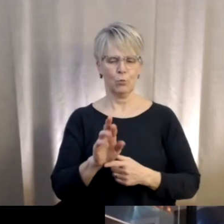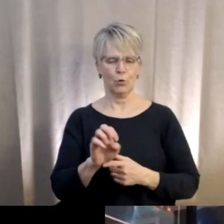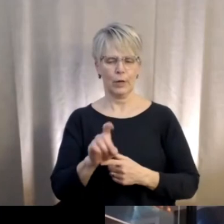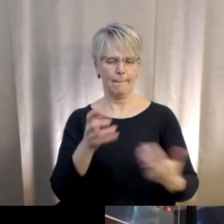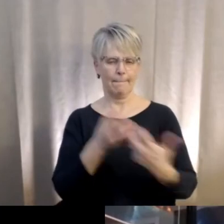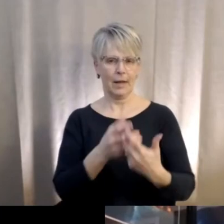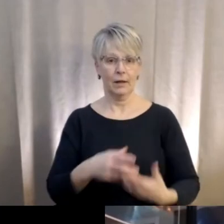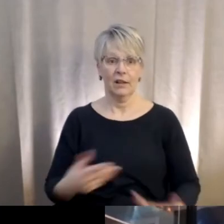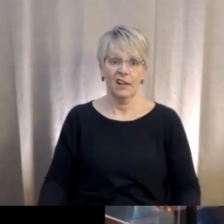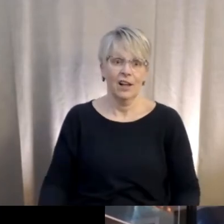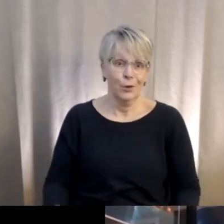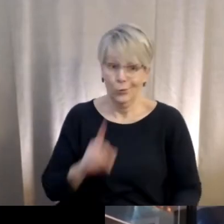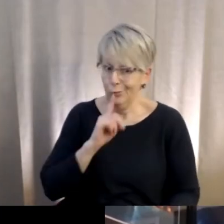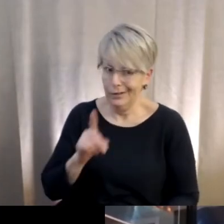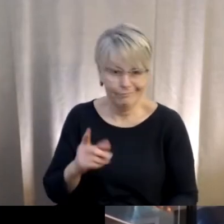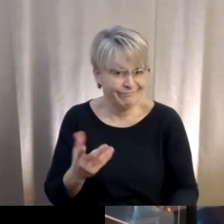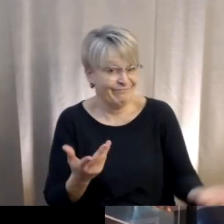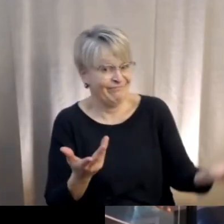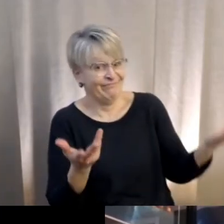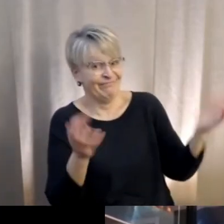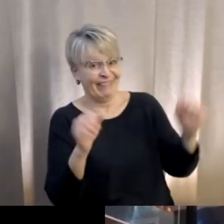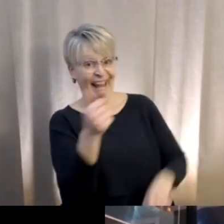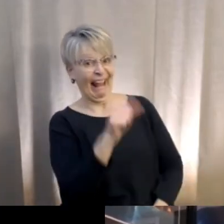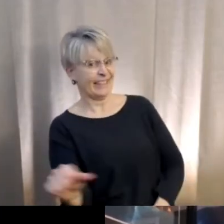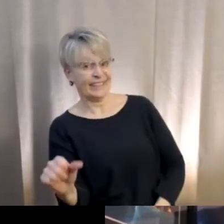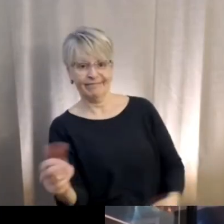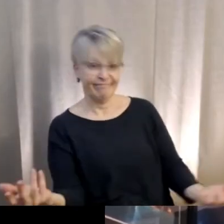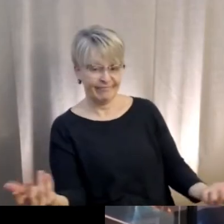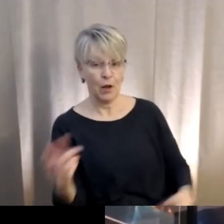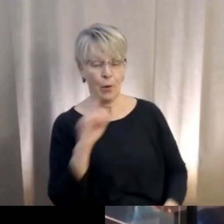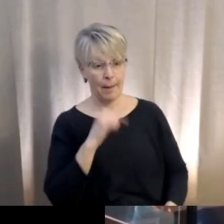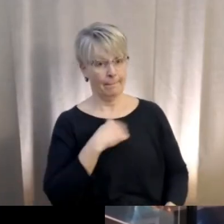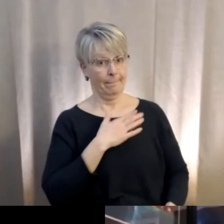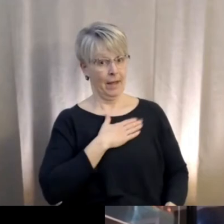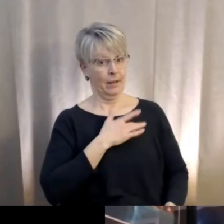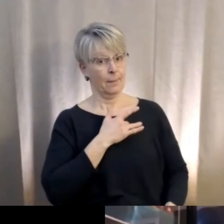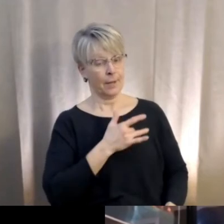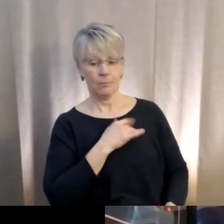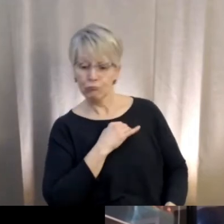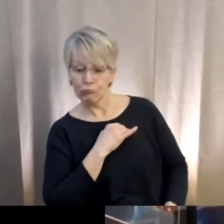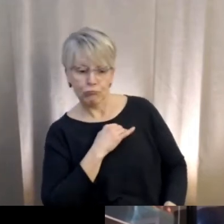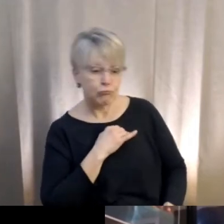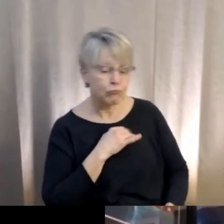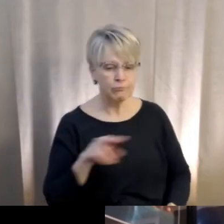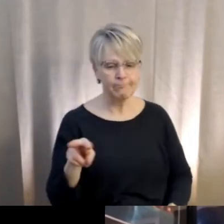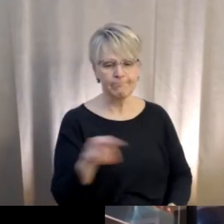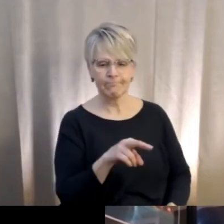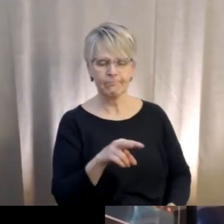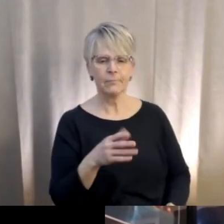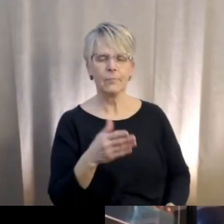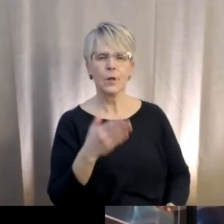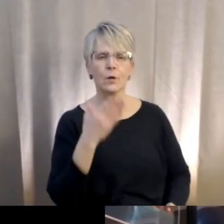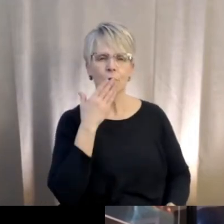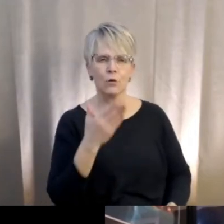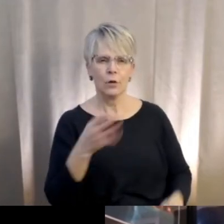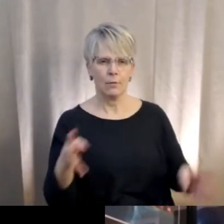What anything really? Some ones that I gravitate towards are really well bred,